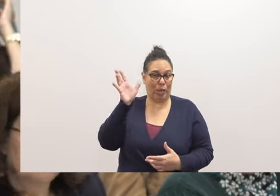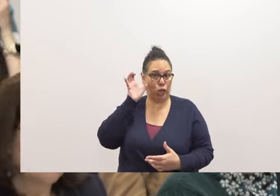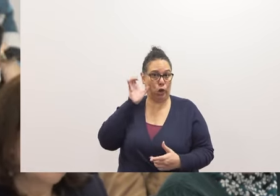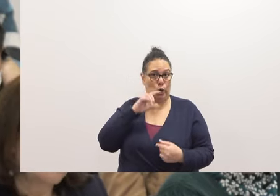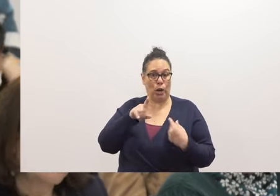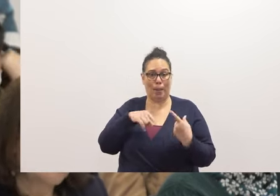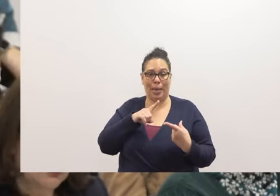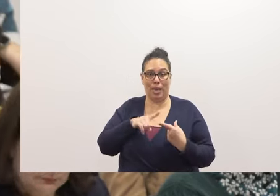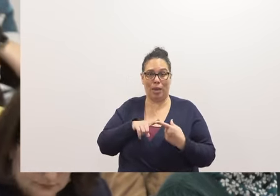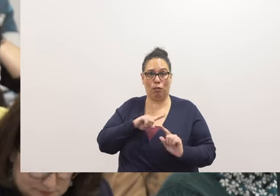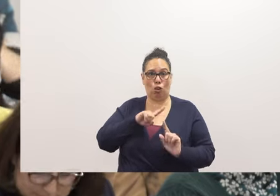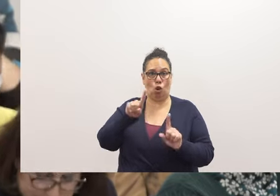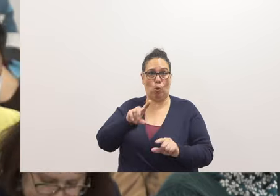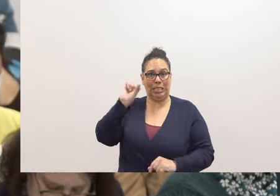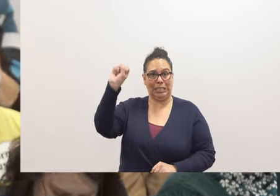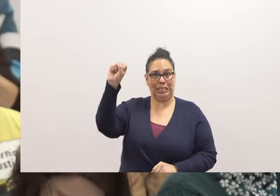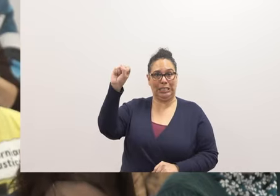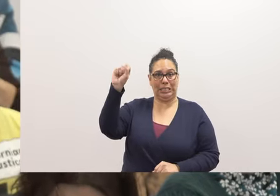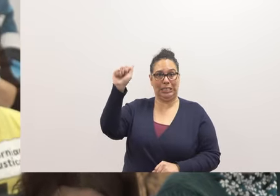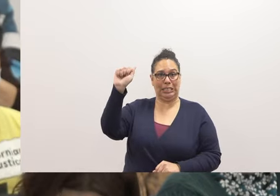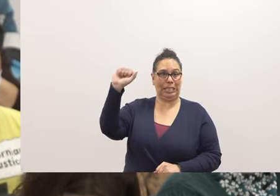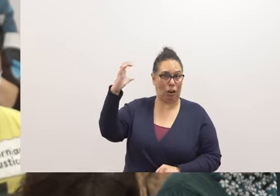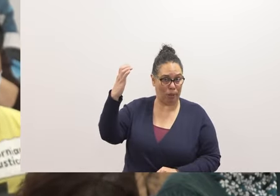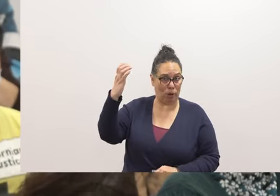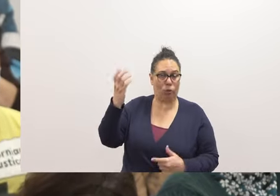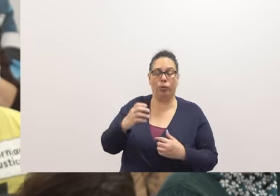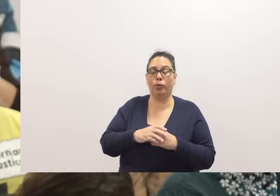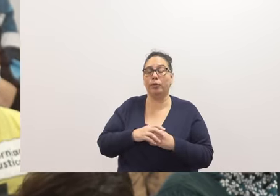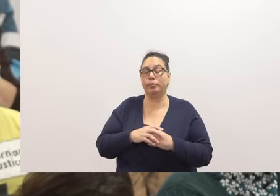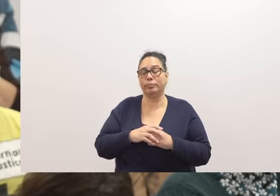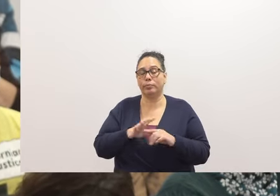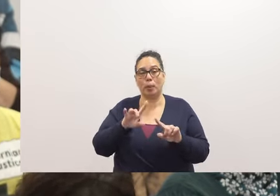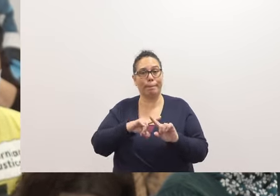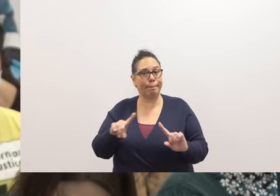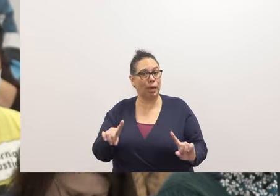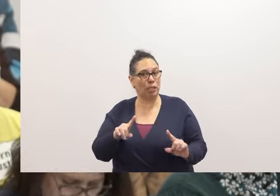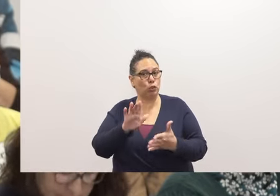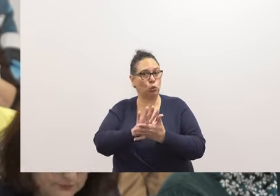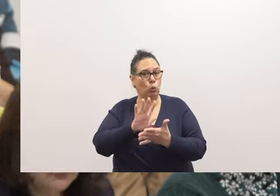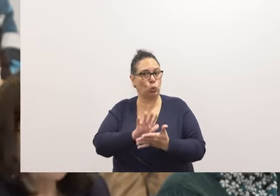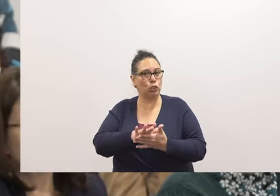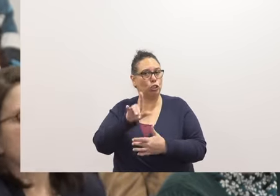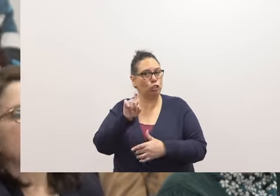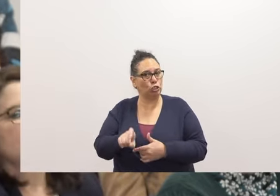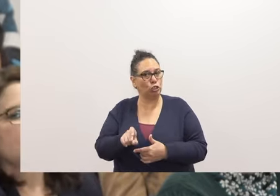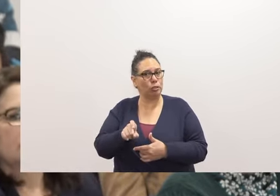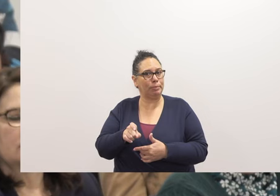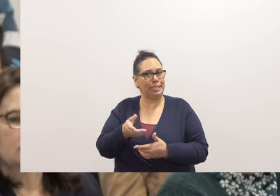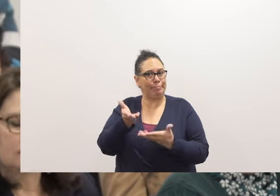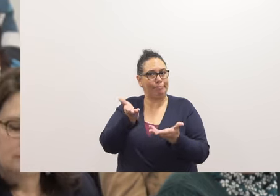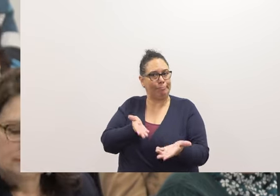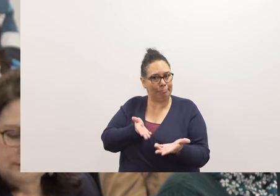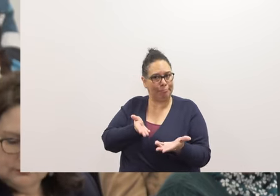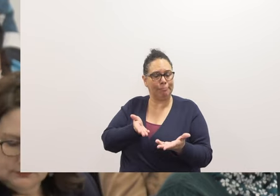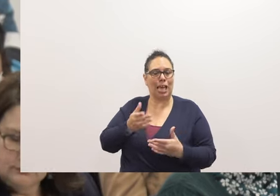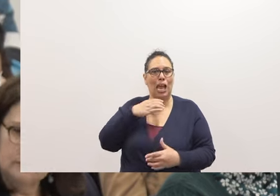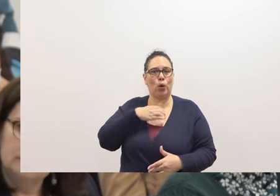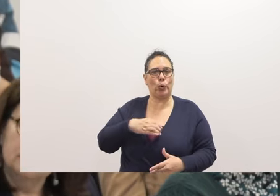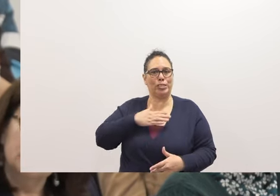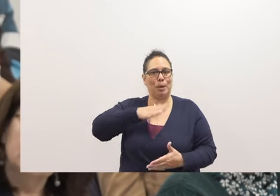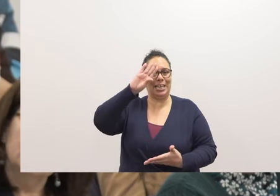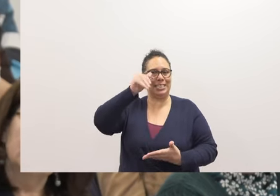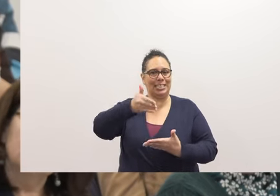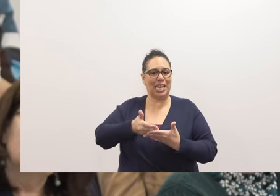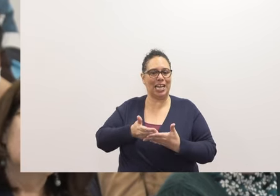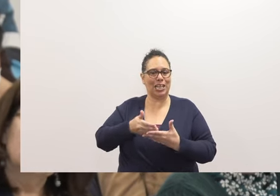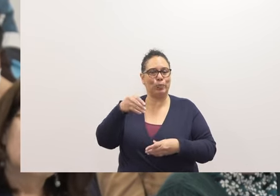about going to Sacramento. But this is what schools should be. I wish my son had